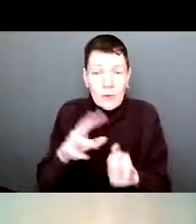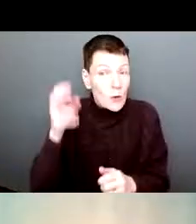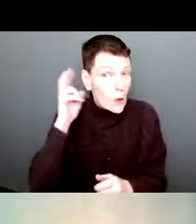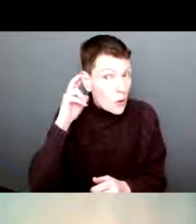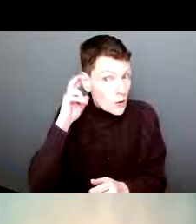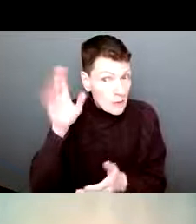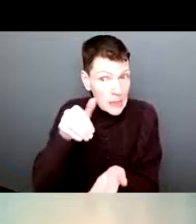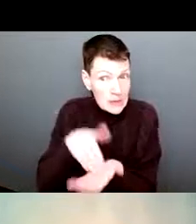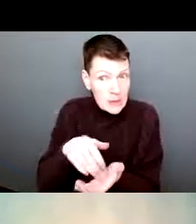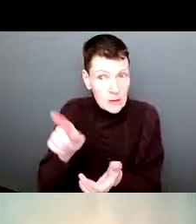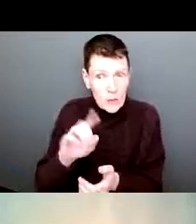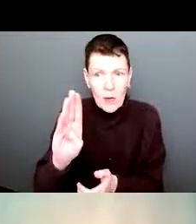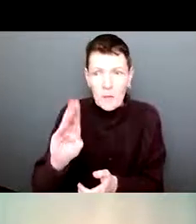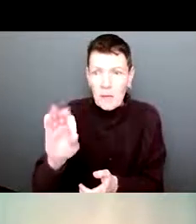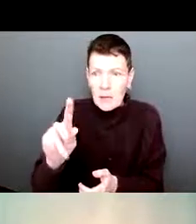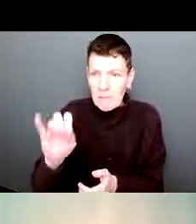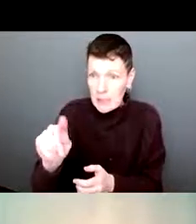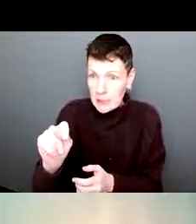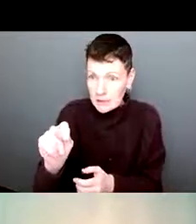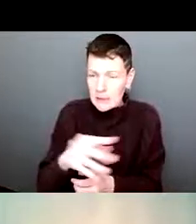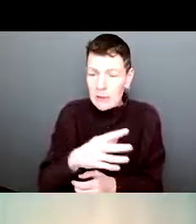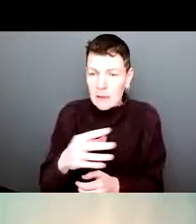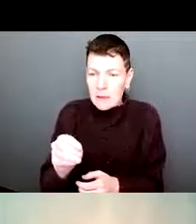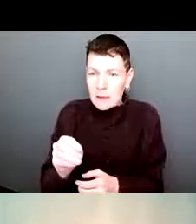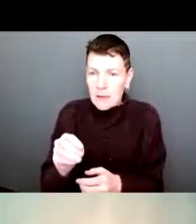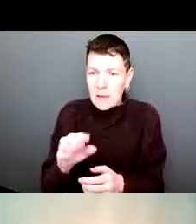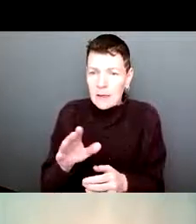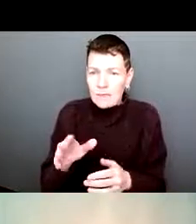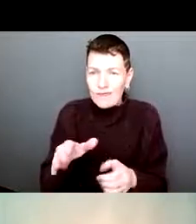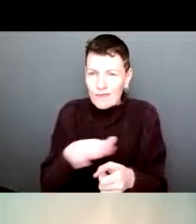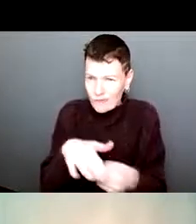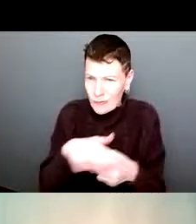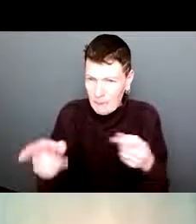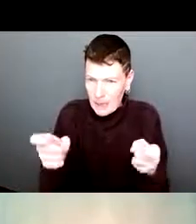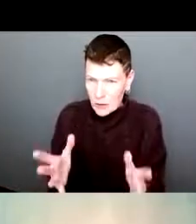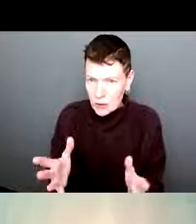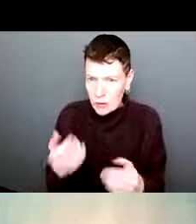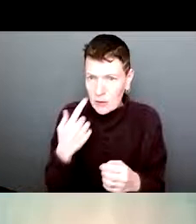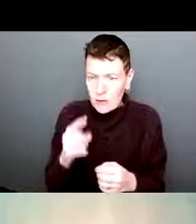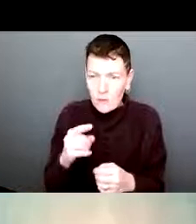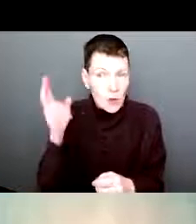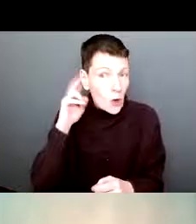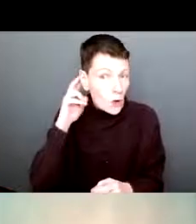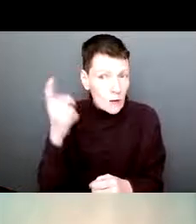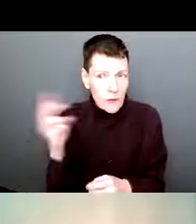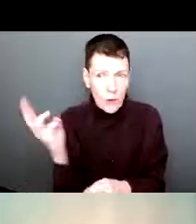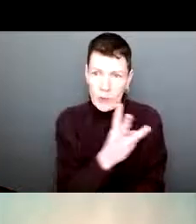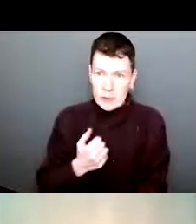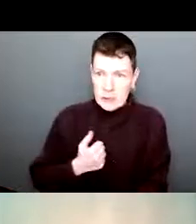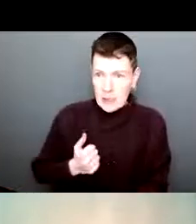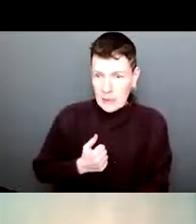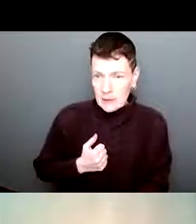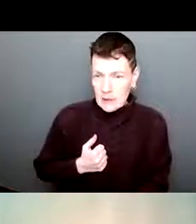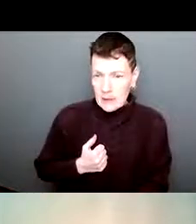Implant Centre in Belfast, and as the clinical territory manager for Cochlear for Western Canada. All of